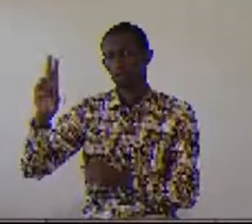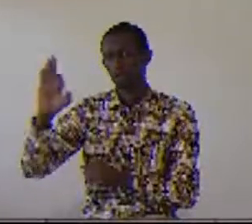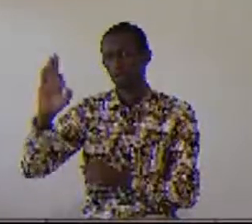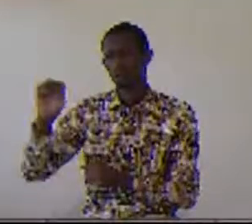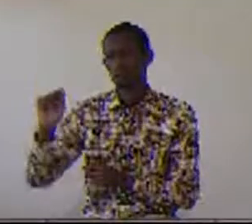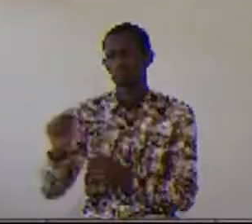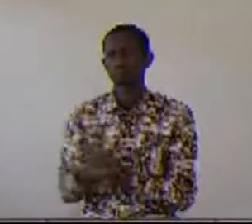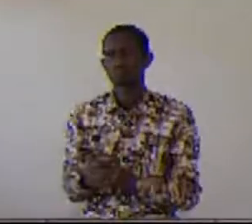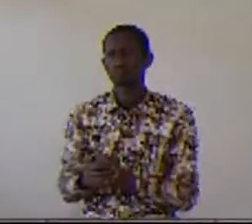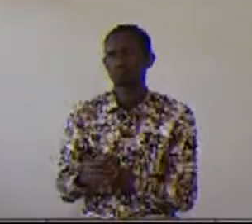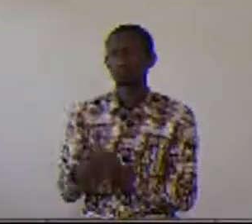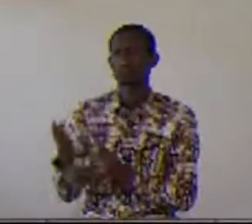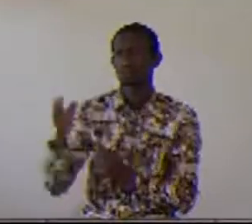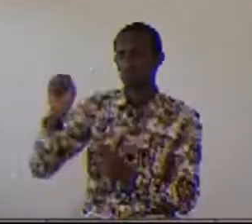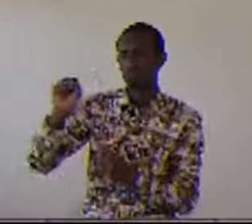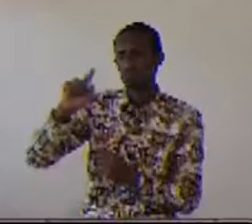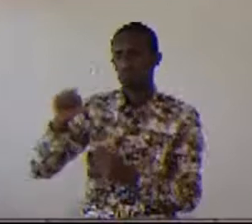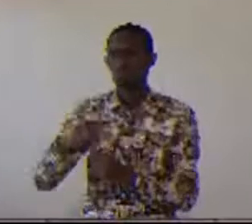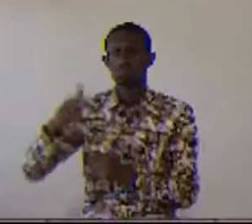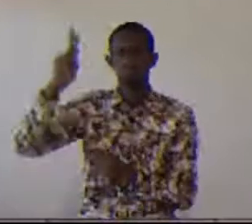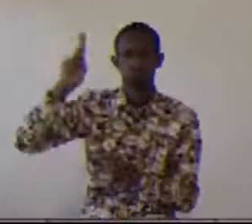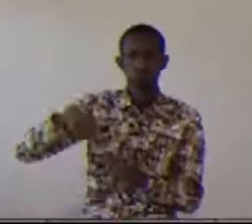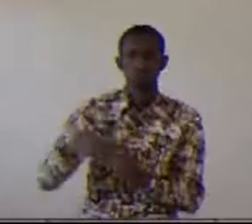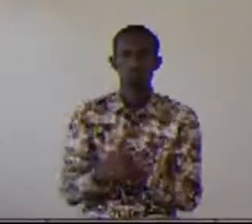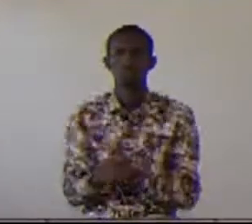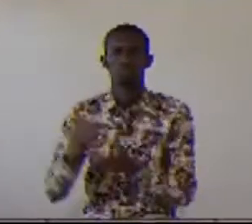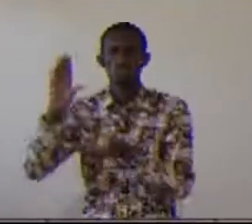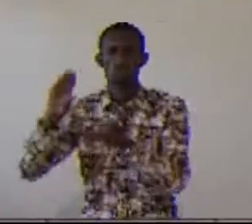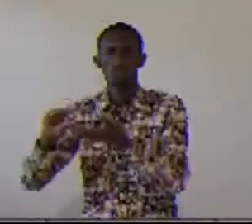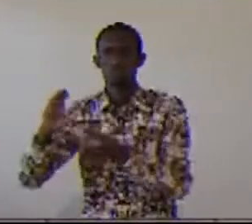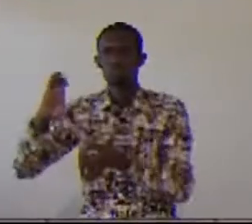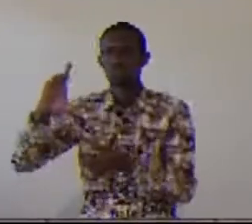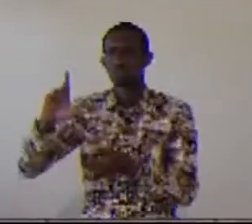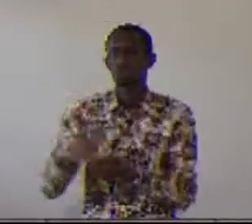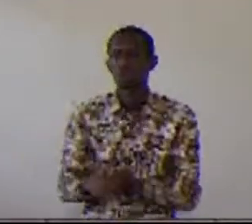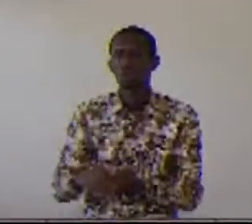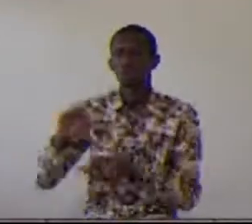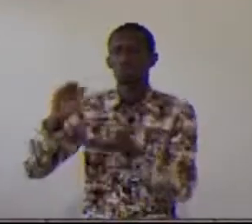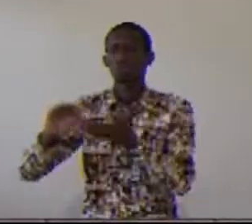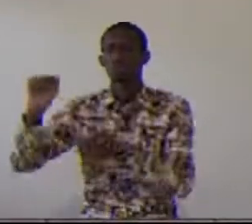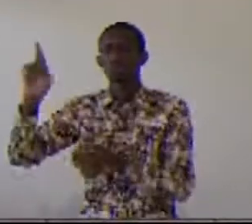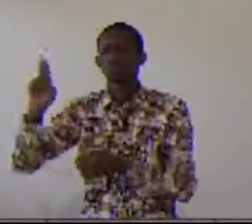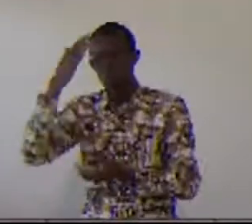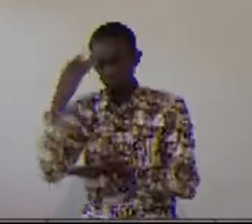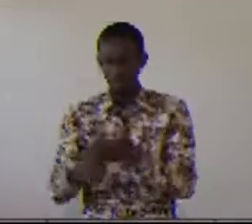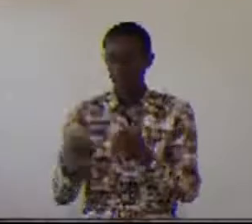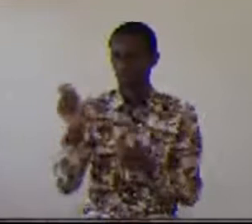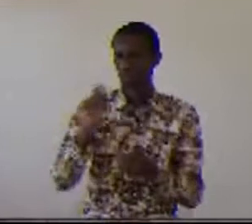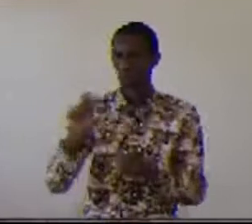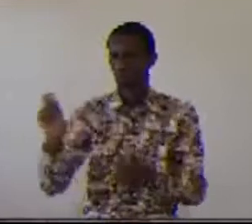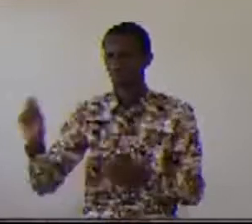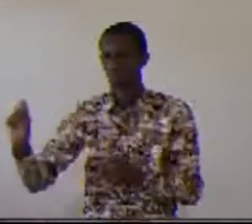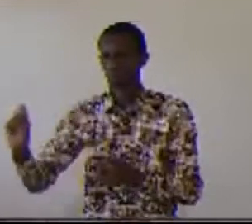phosphorus, by chlorine, and the last will be argon. Why is it like this? It's